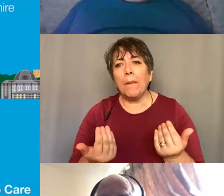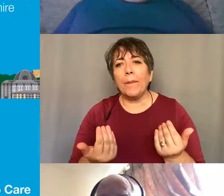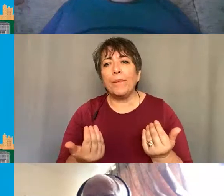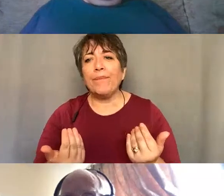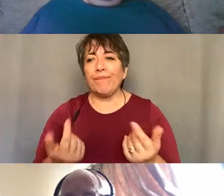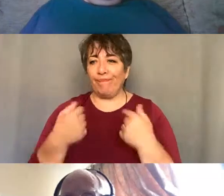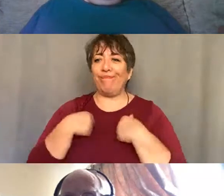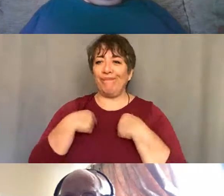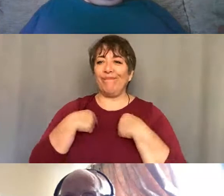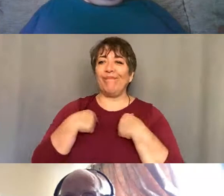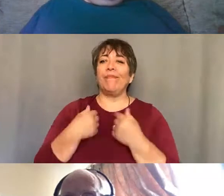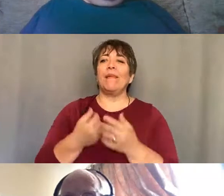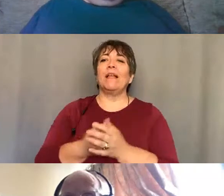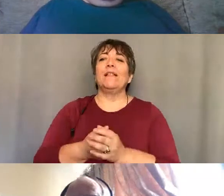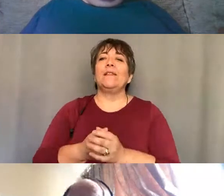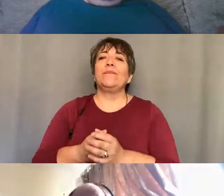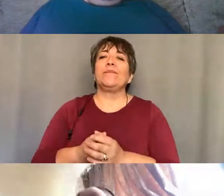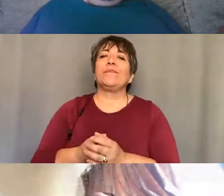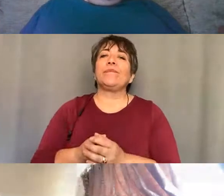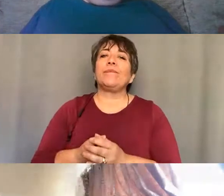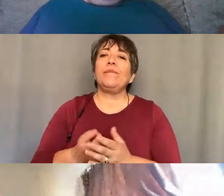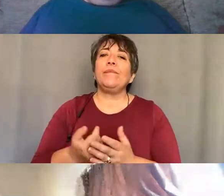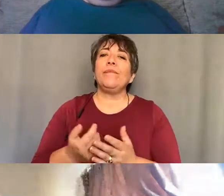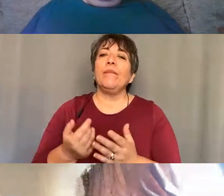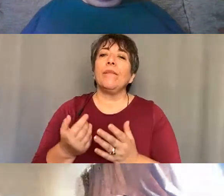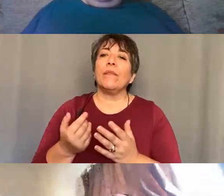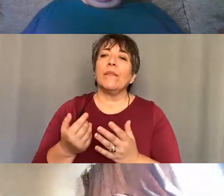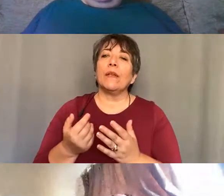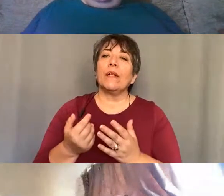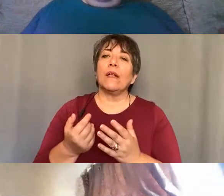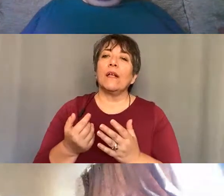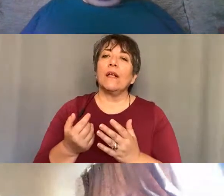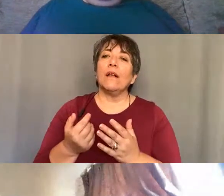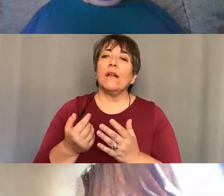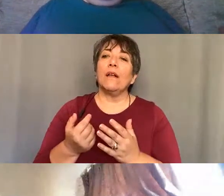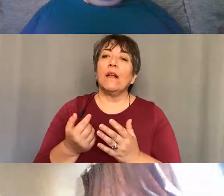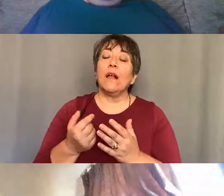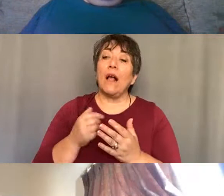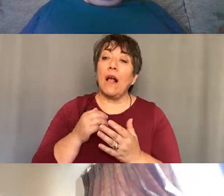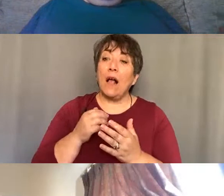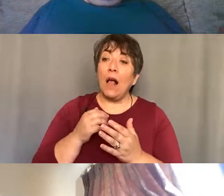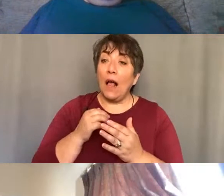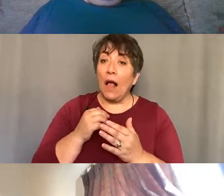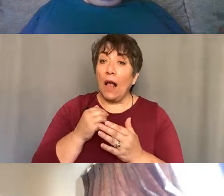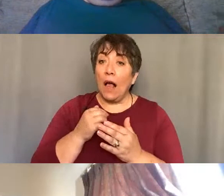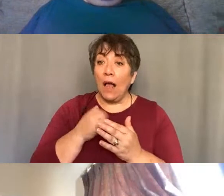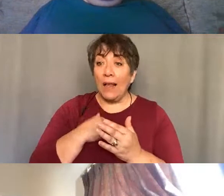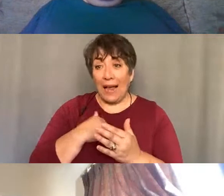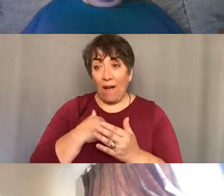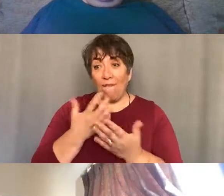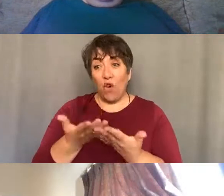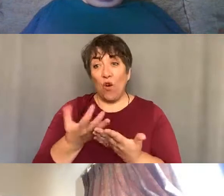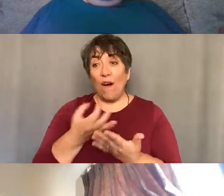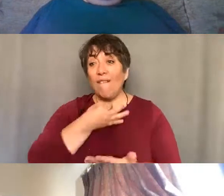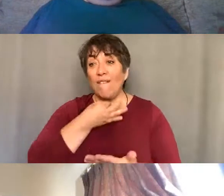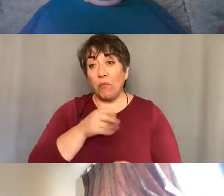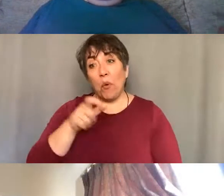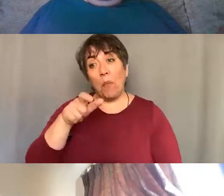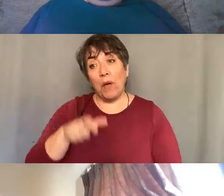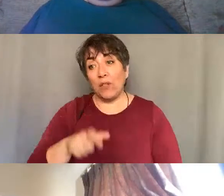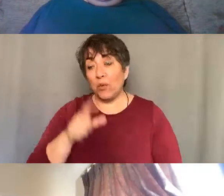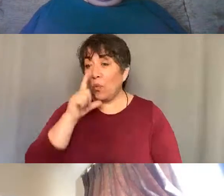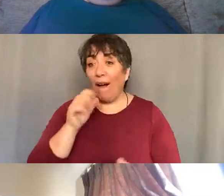I'll take it. Our main option that's open to us, because obviously we can't do